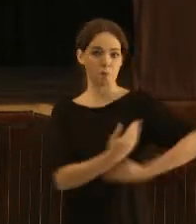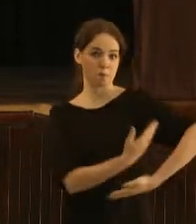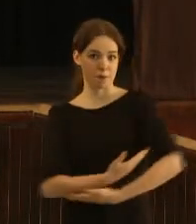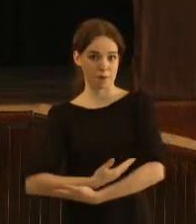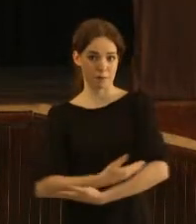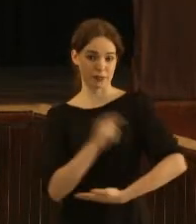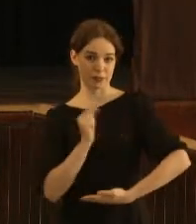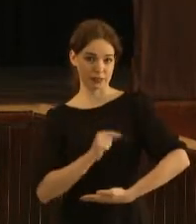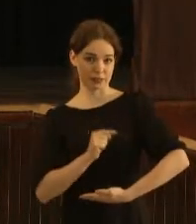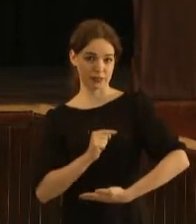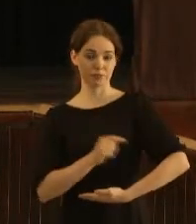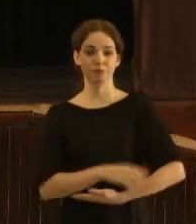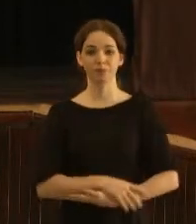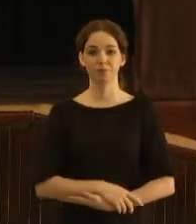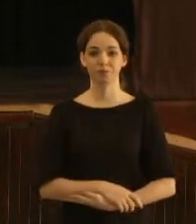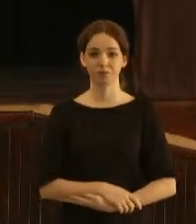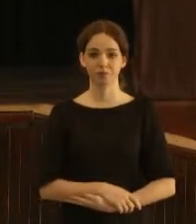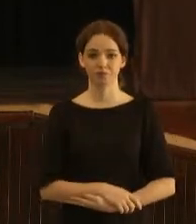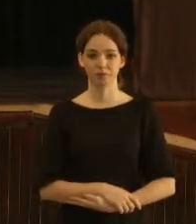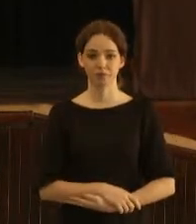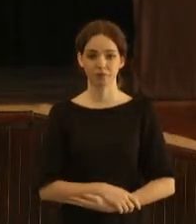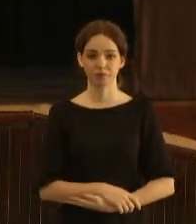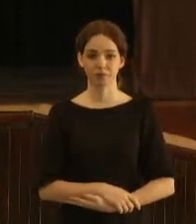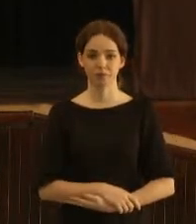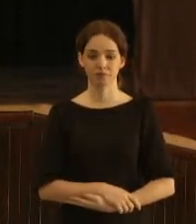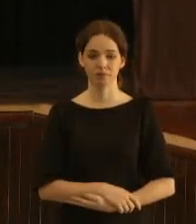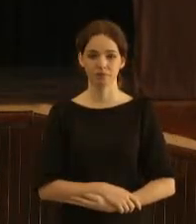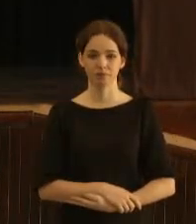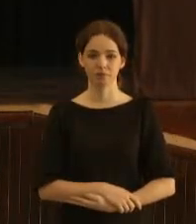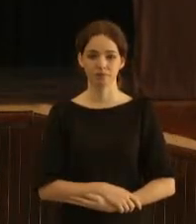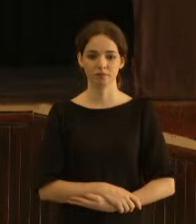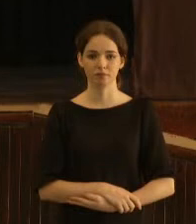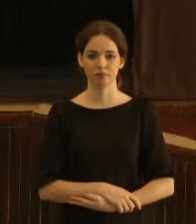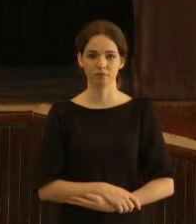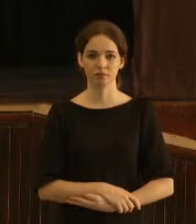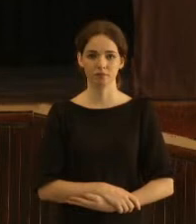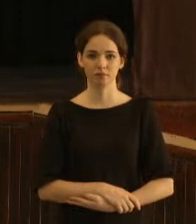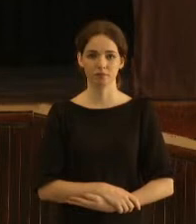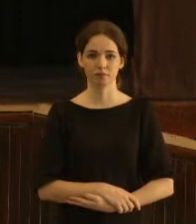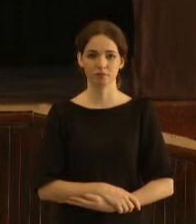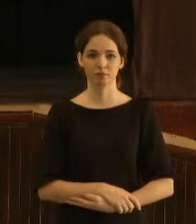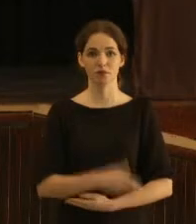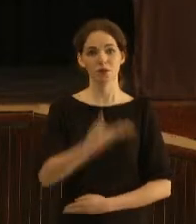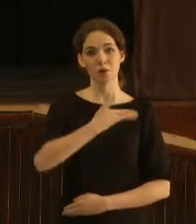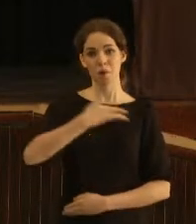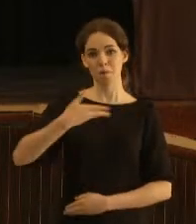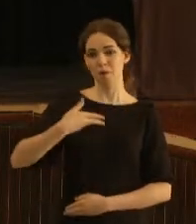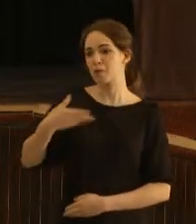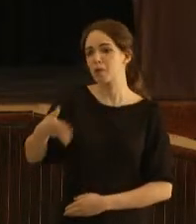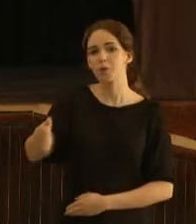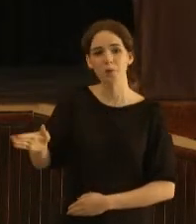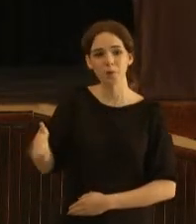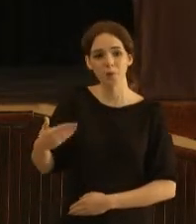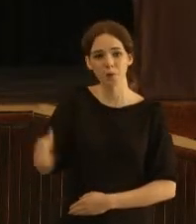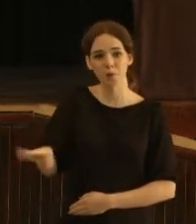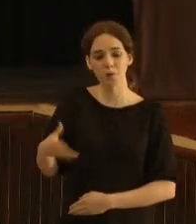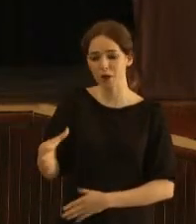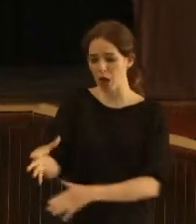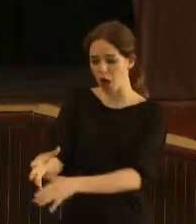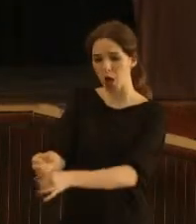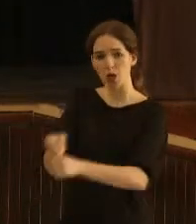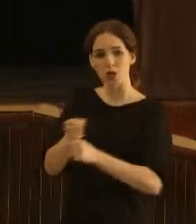van die ouma met die ma gewees, maar die ma was afwesig. The mom was absent. We adopted it from the grandmother.